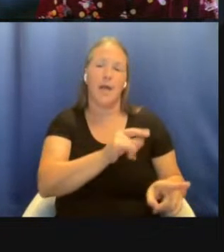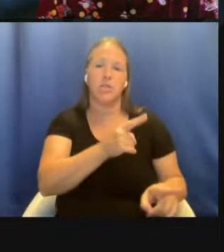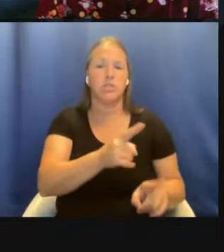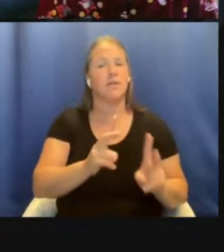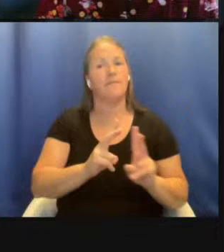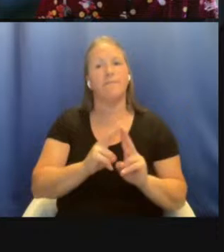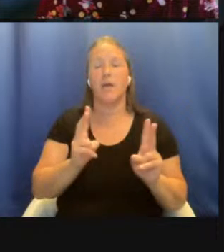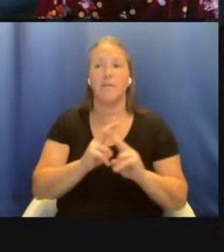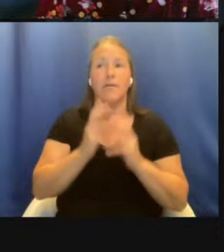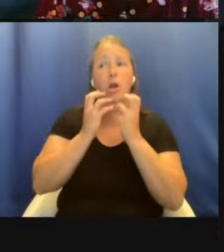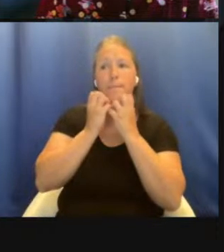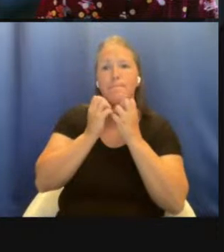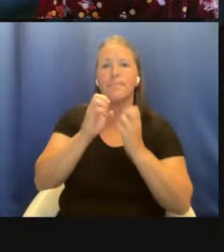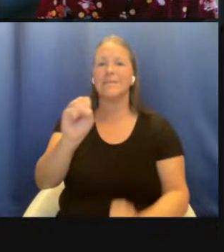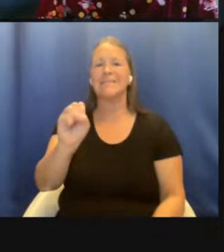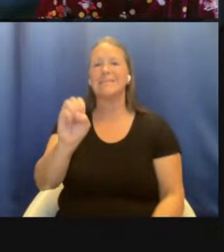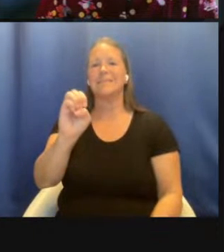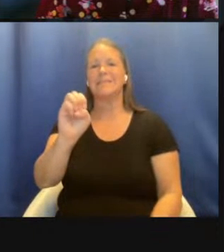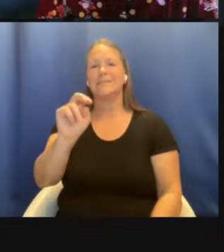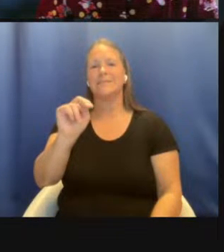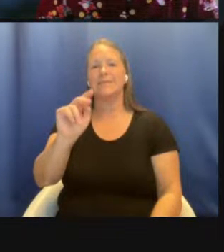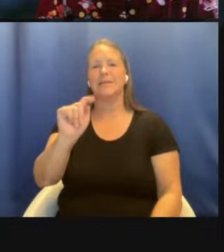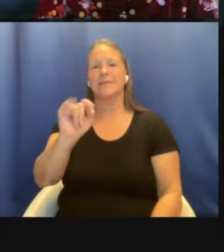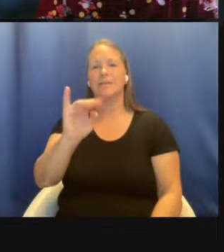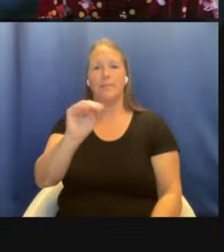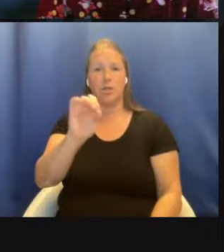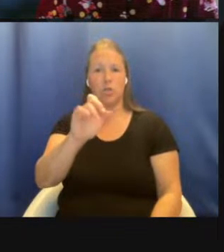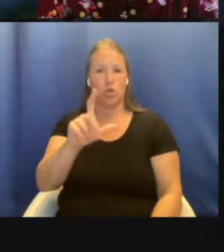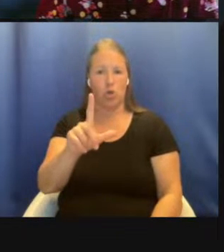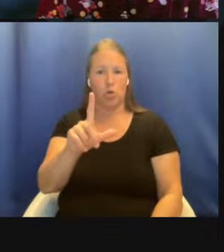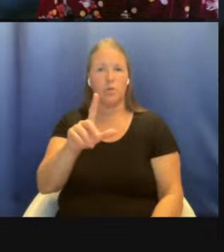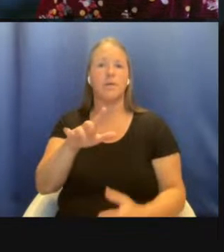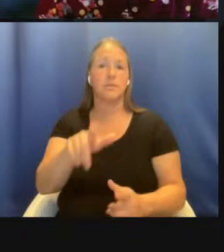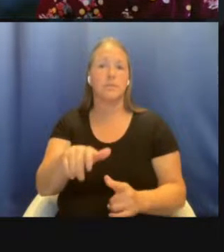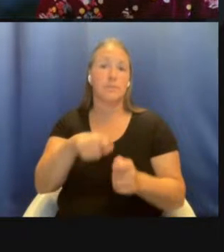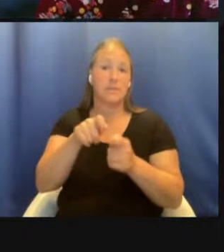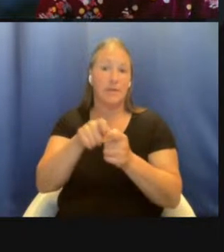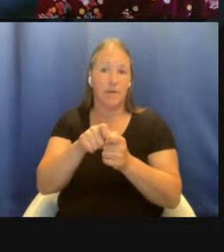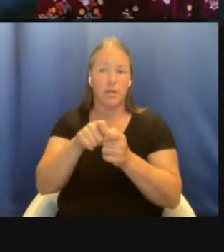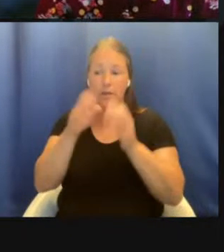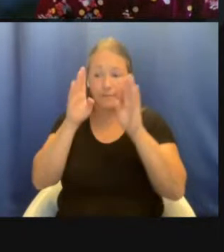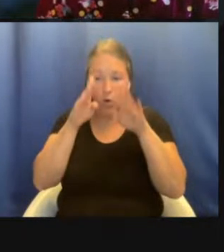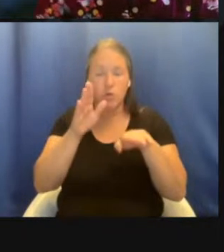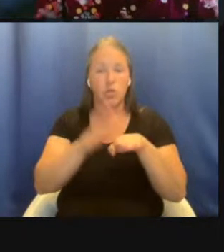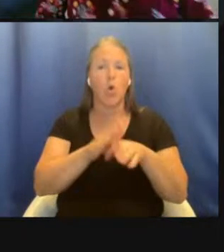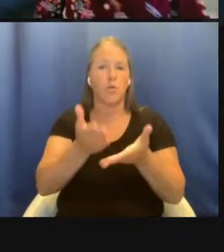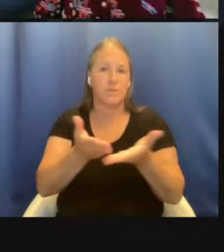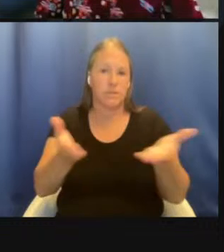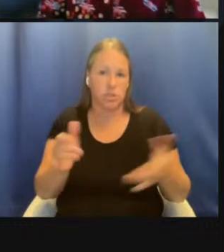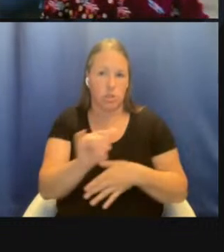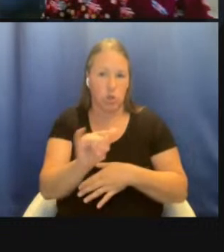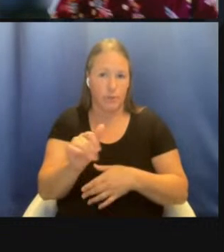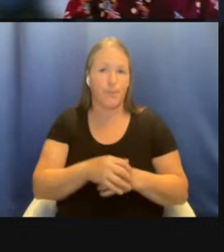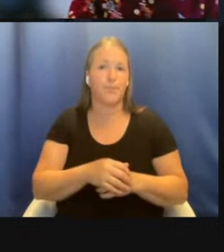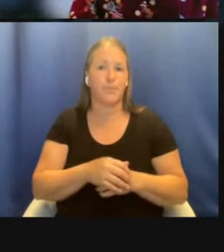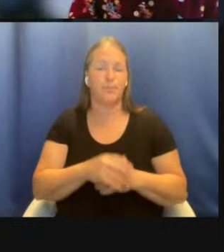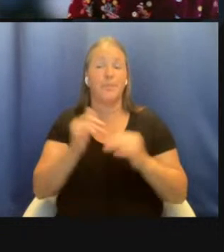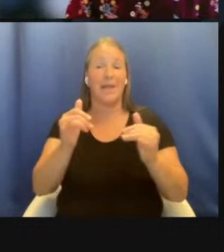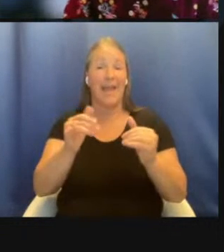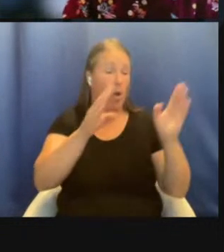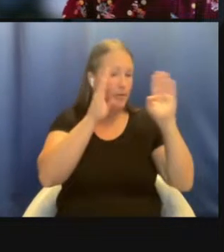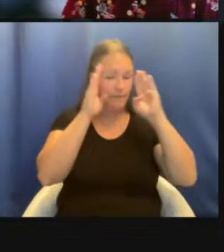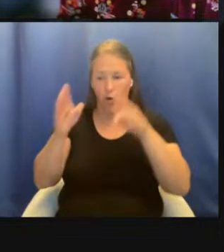and particularly of associations with her possessions. And now let's turn to the